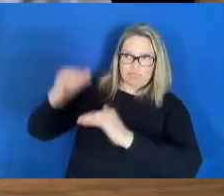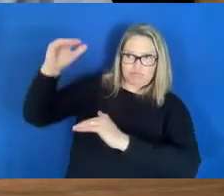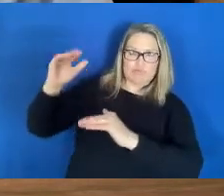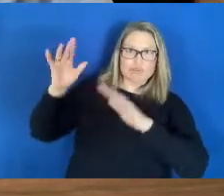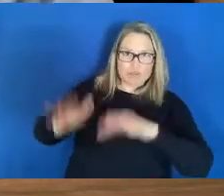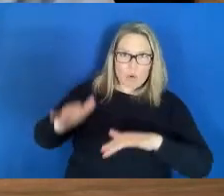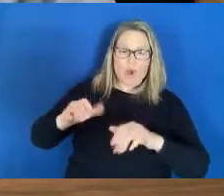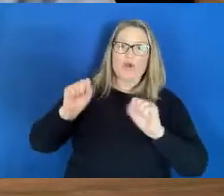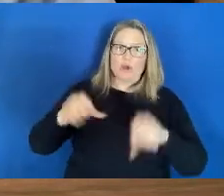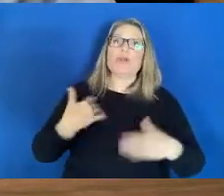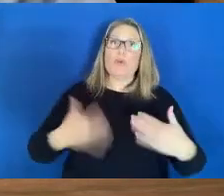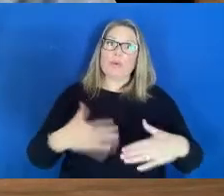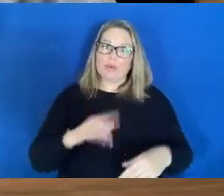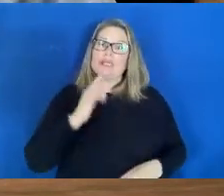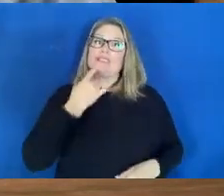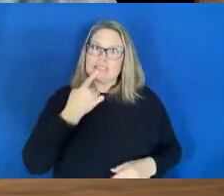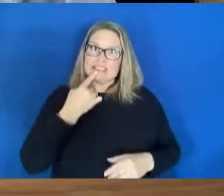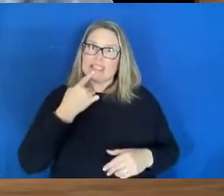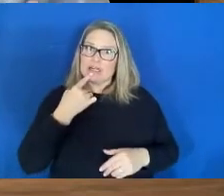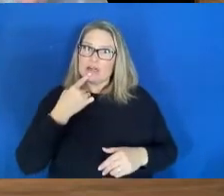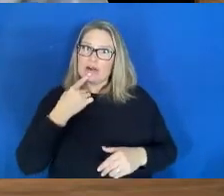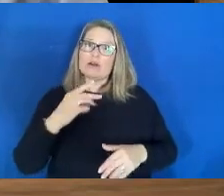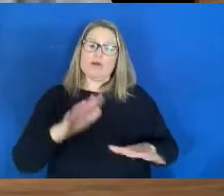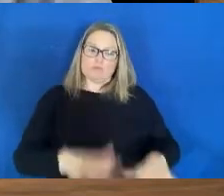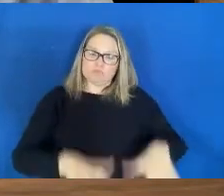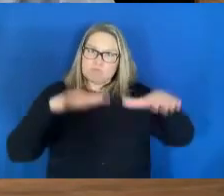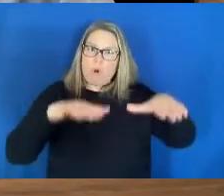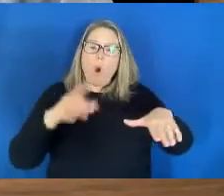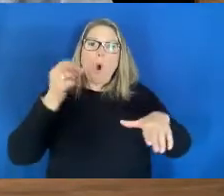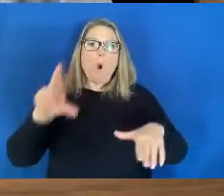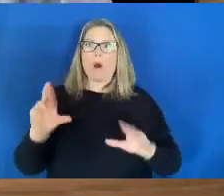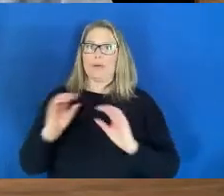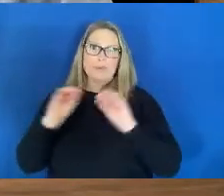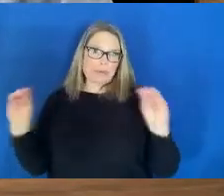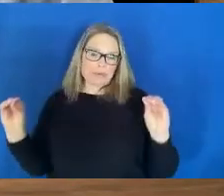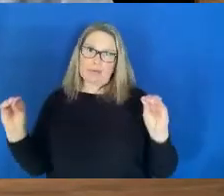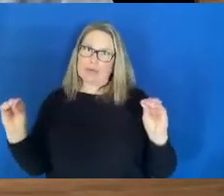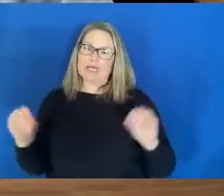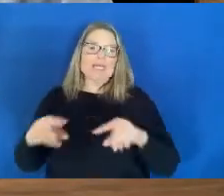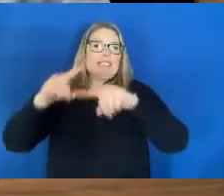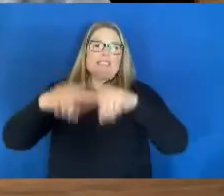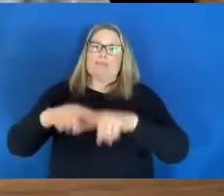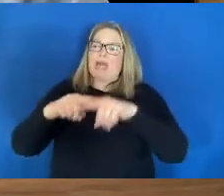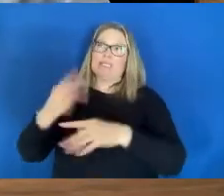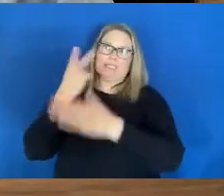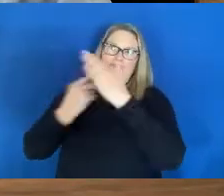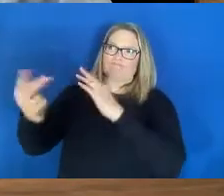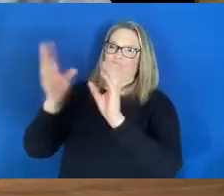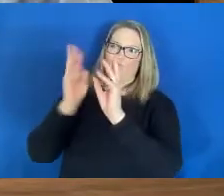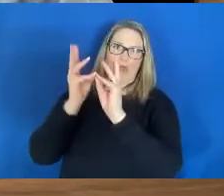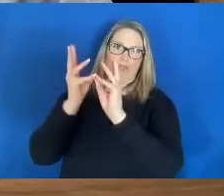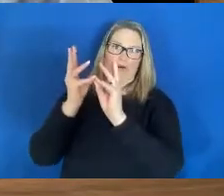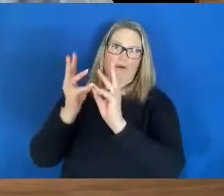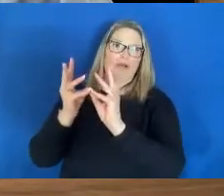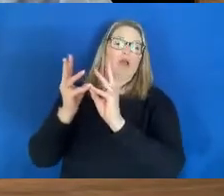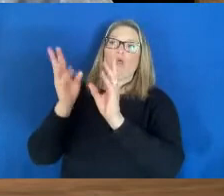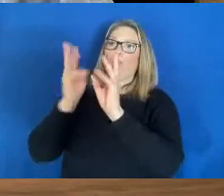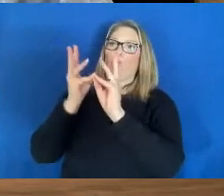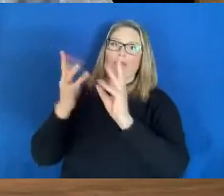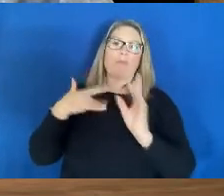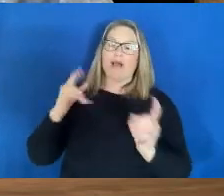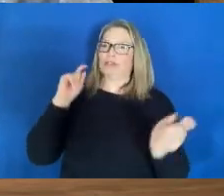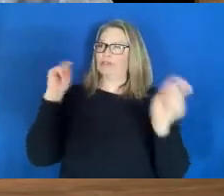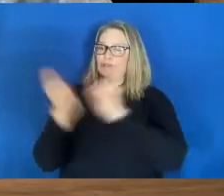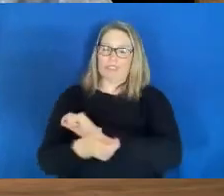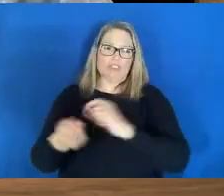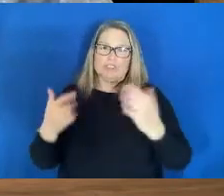could have a great season, and everything depends on the weather. And weather forecasts can change. The other thing to